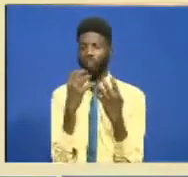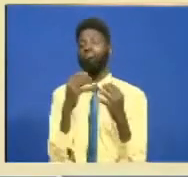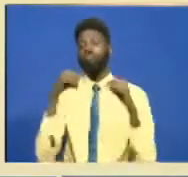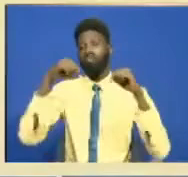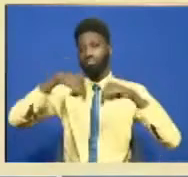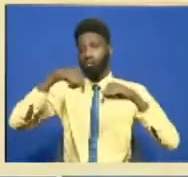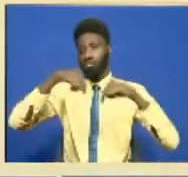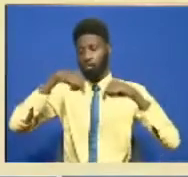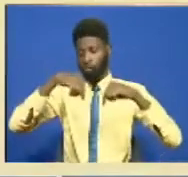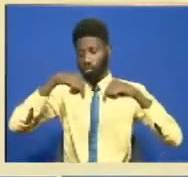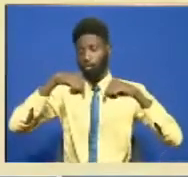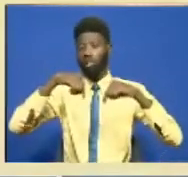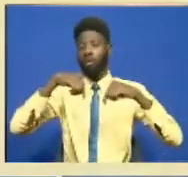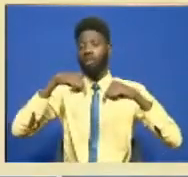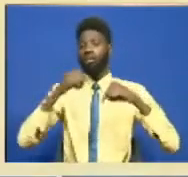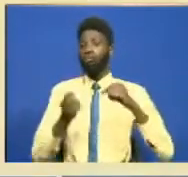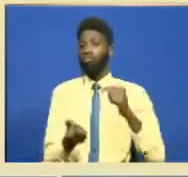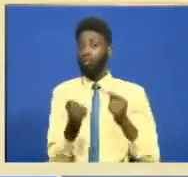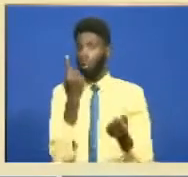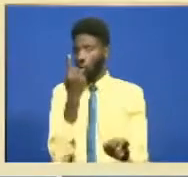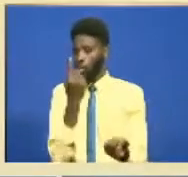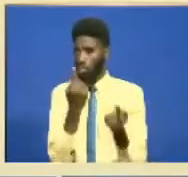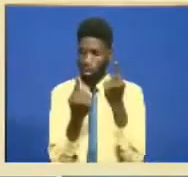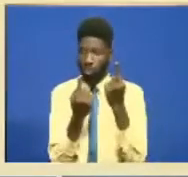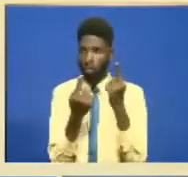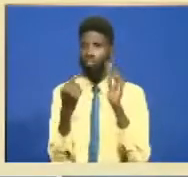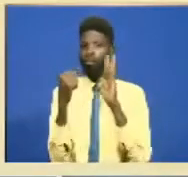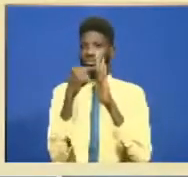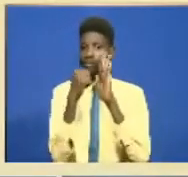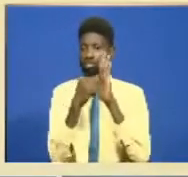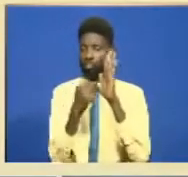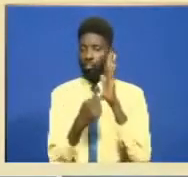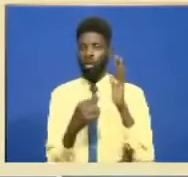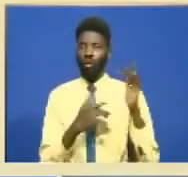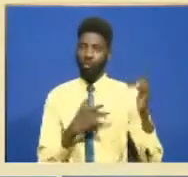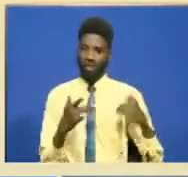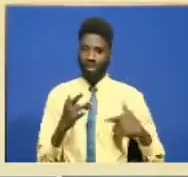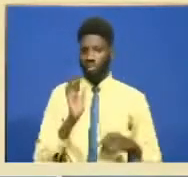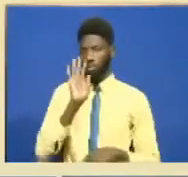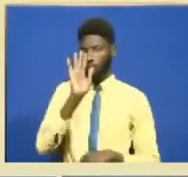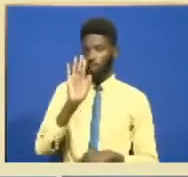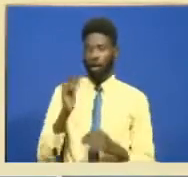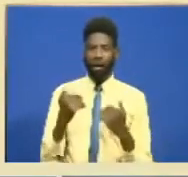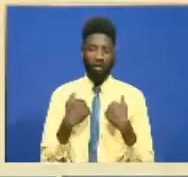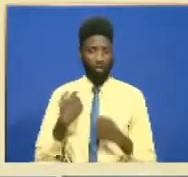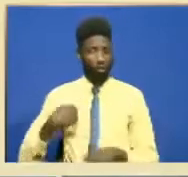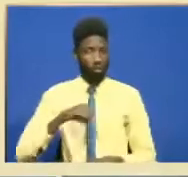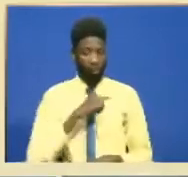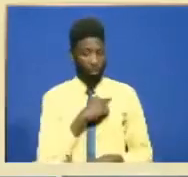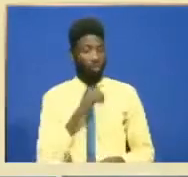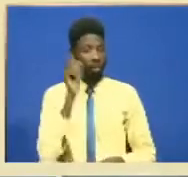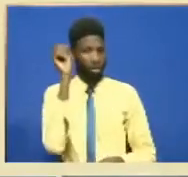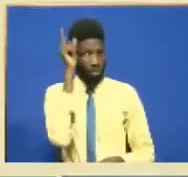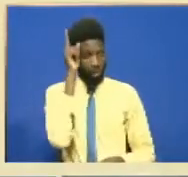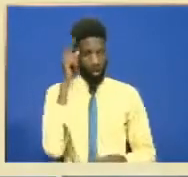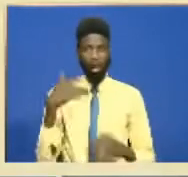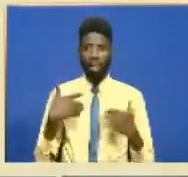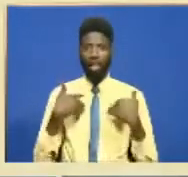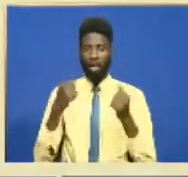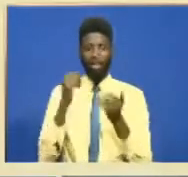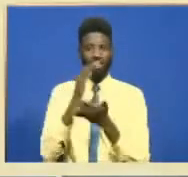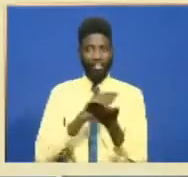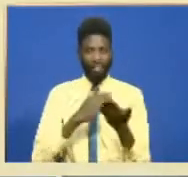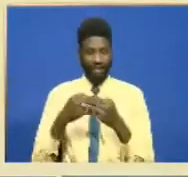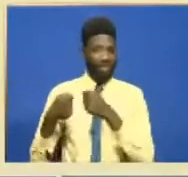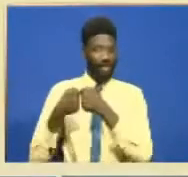course, raising issues of that are of concern to them. We understand that the health sector has been facing issues ever